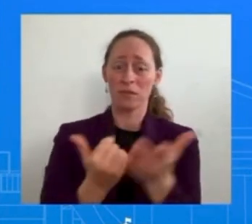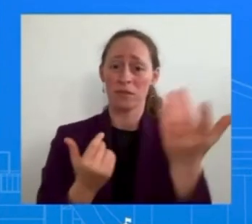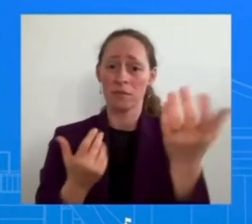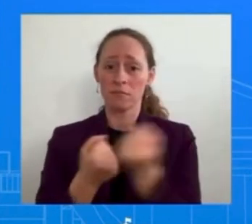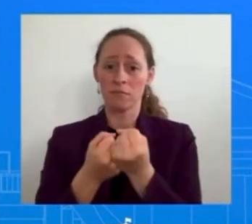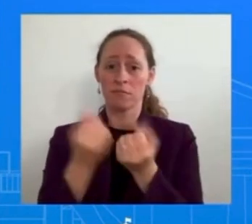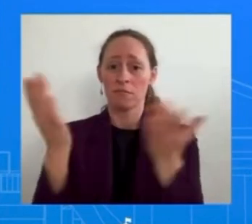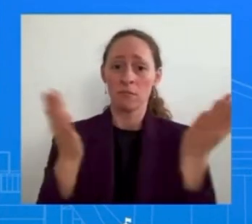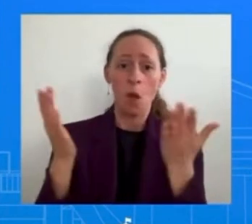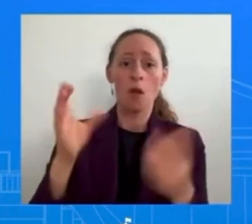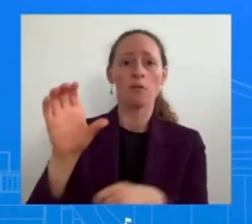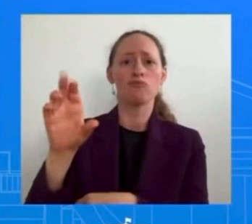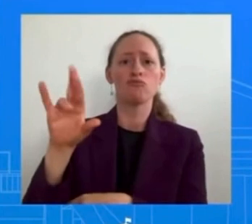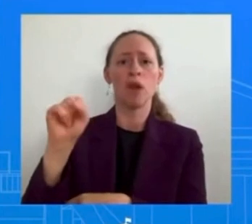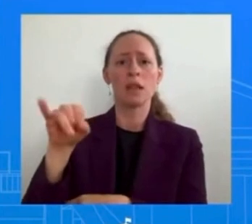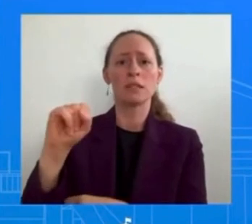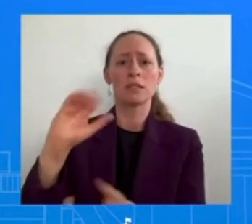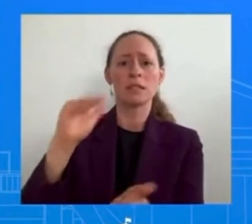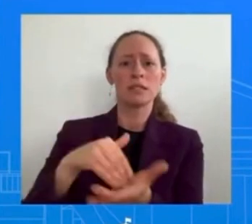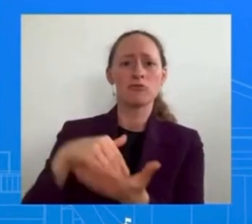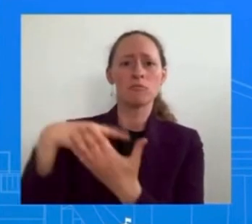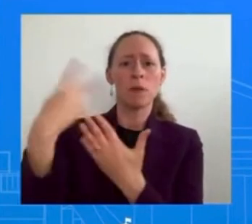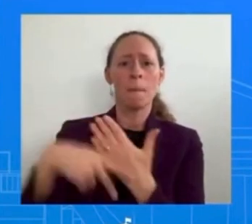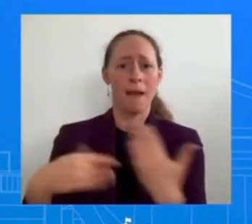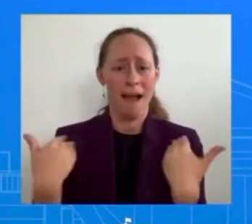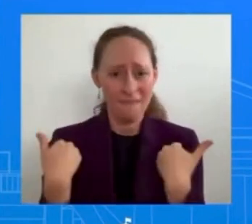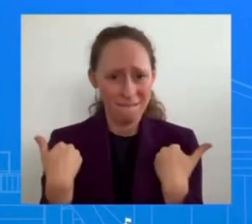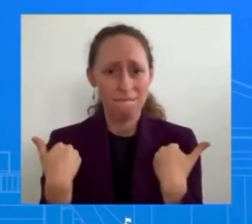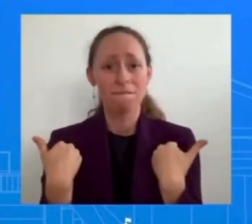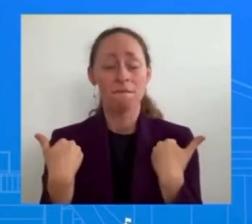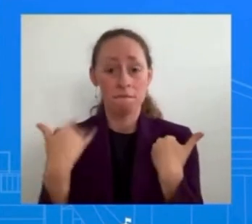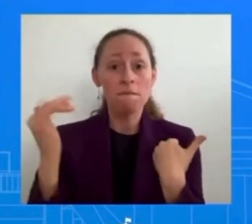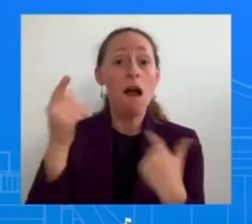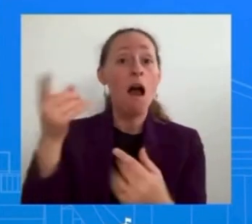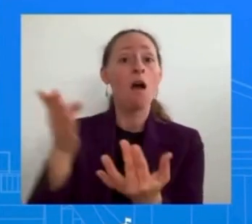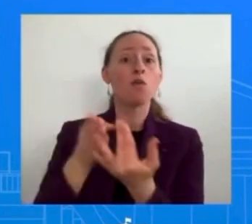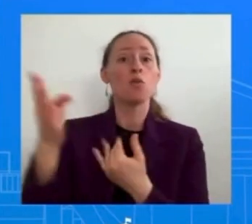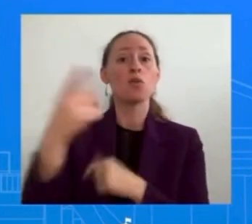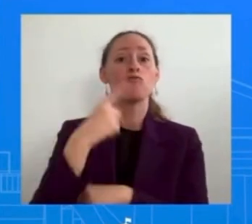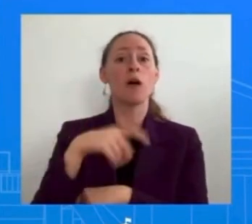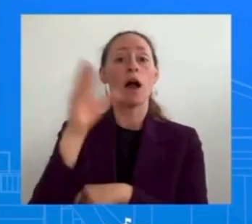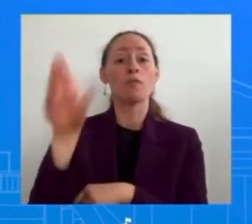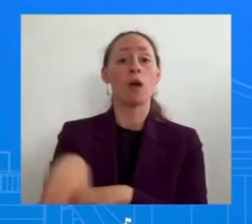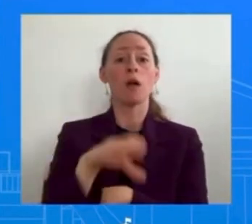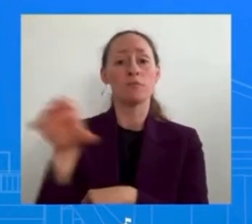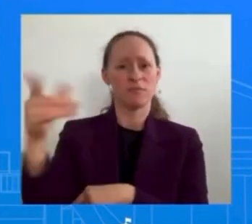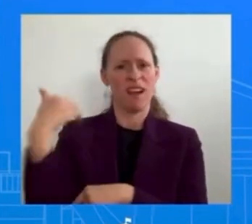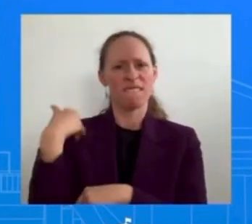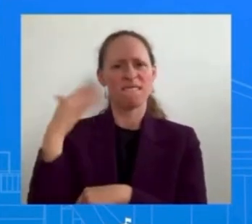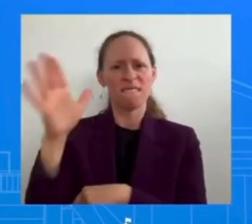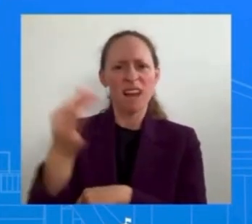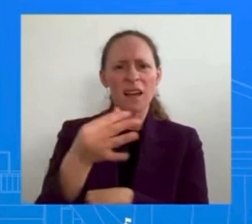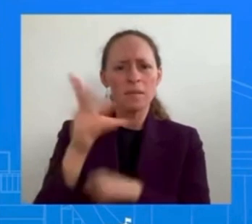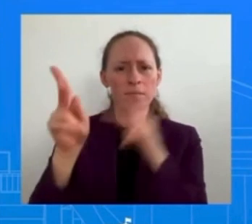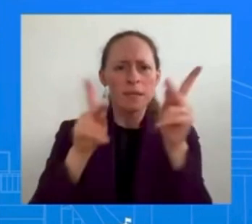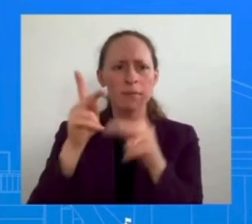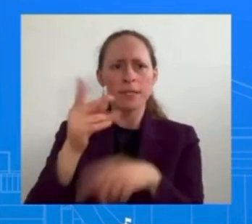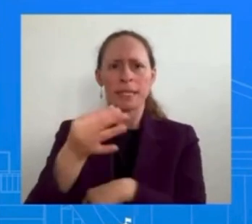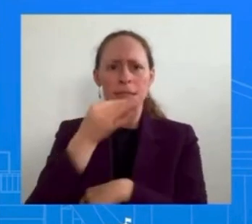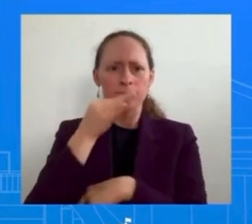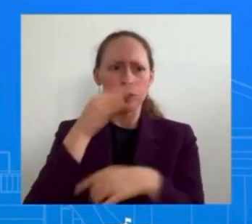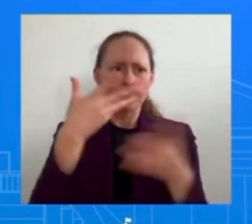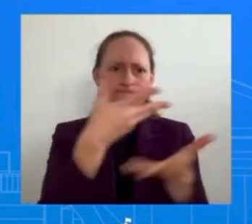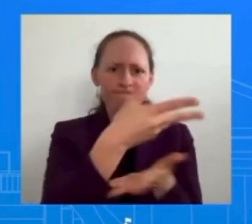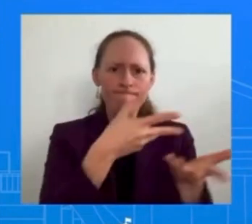brought in mental health specialists. And as they continue to support the state's sheltering operations, what they are doing is they